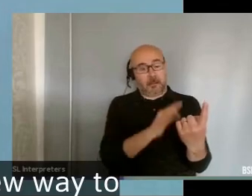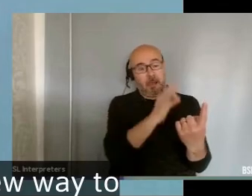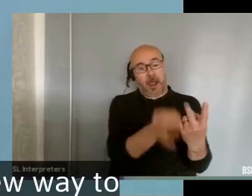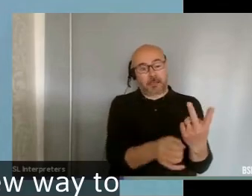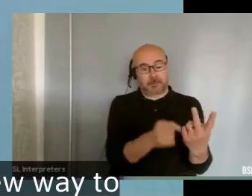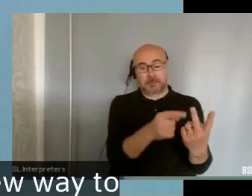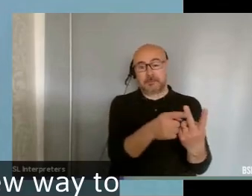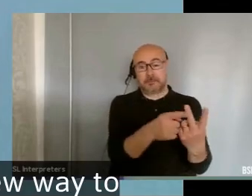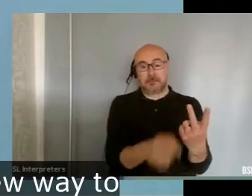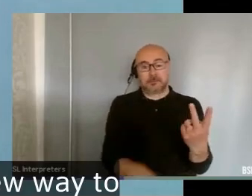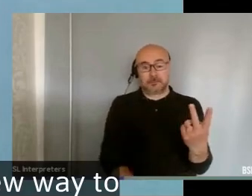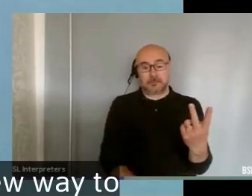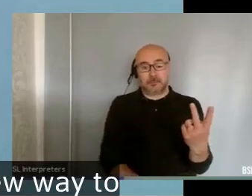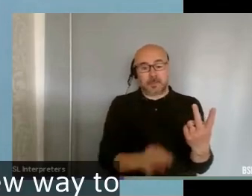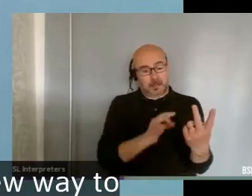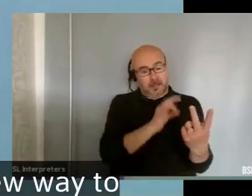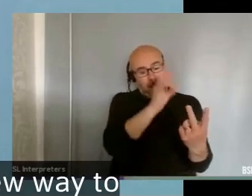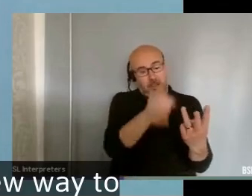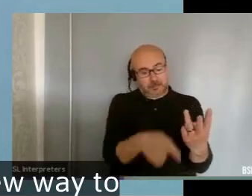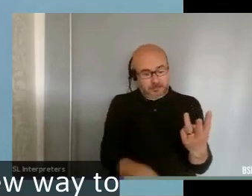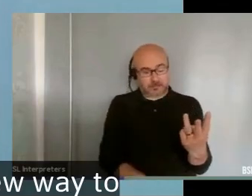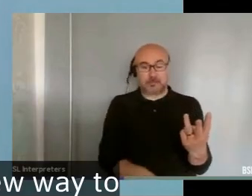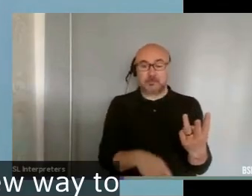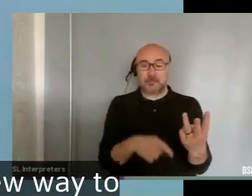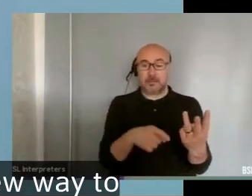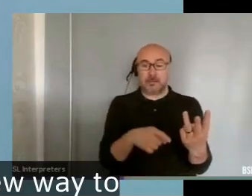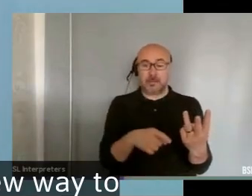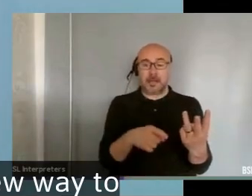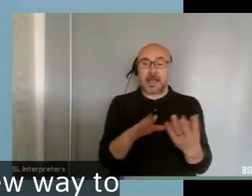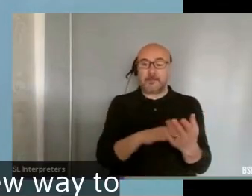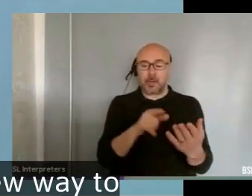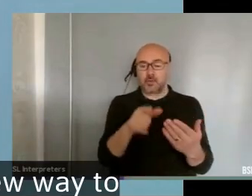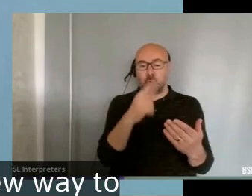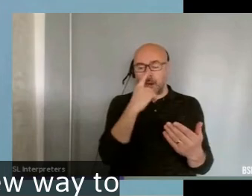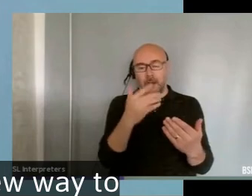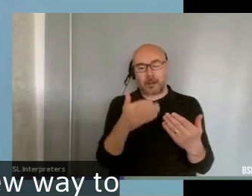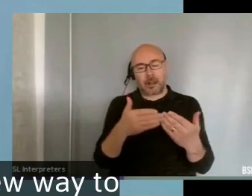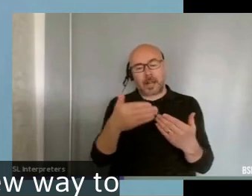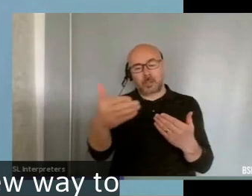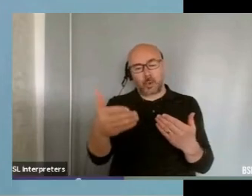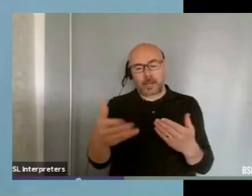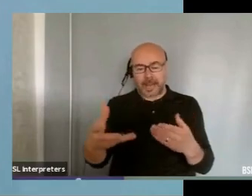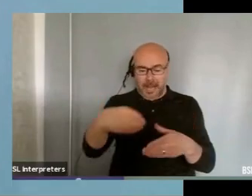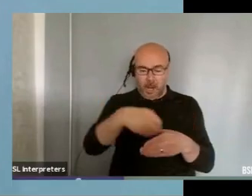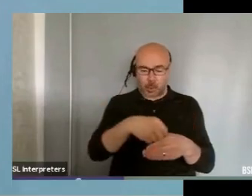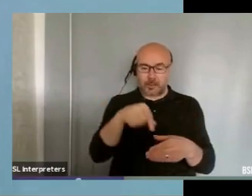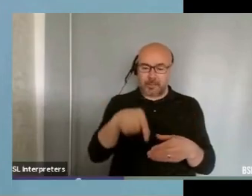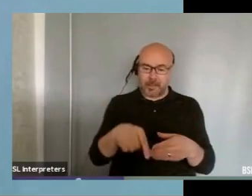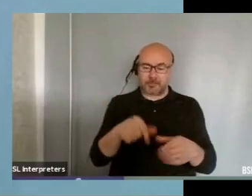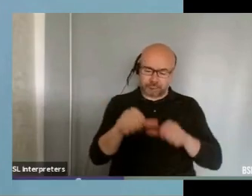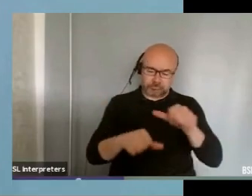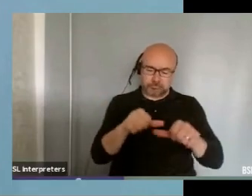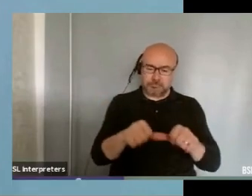can gradually build a new way to think about your day that actually includes it. And I do think